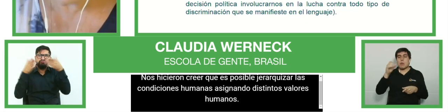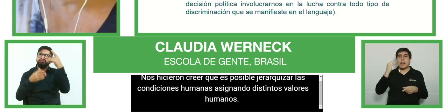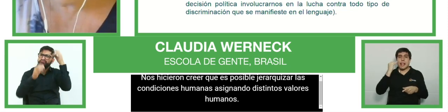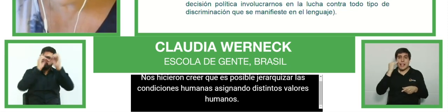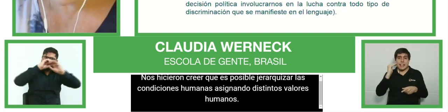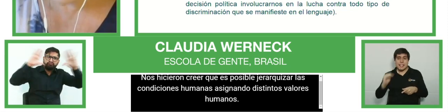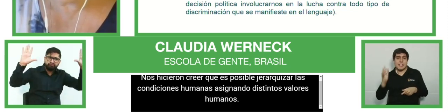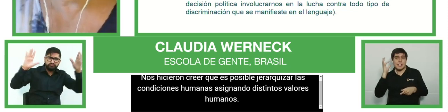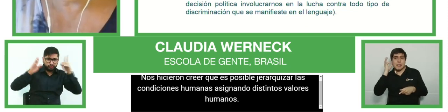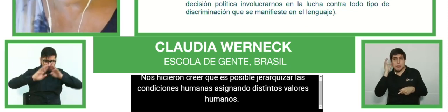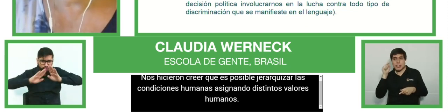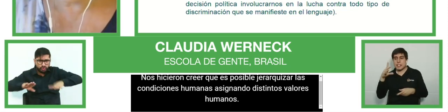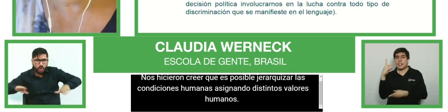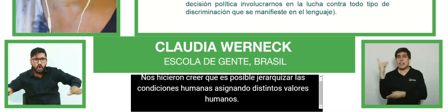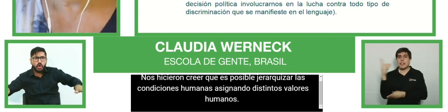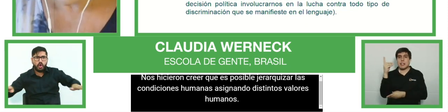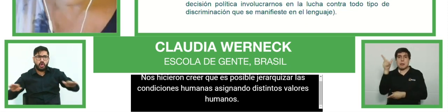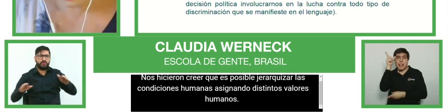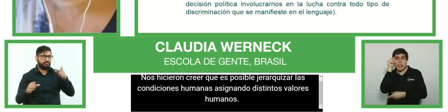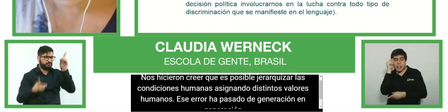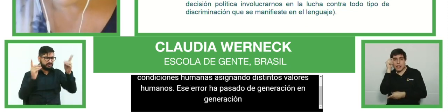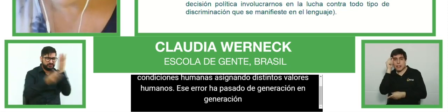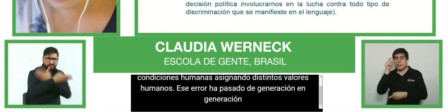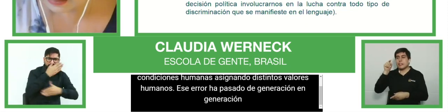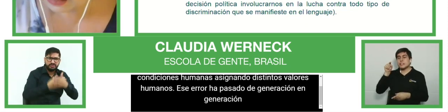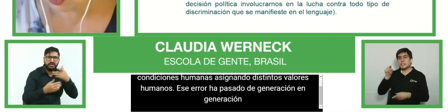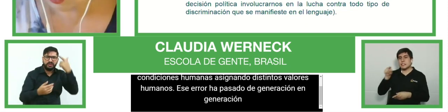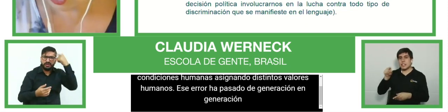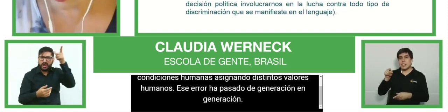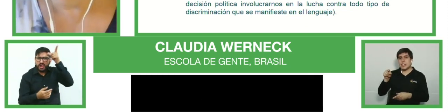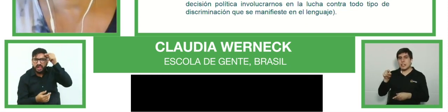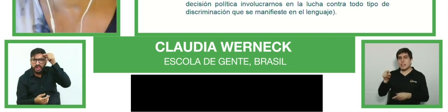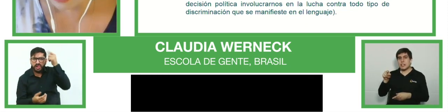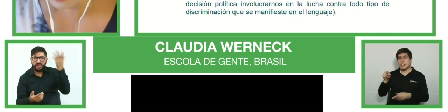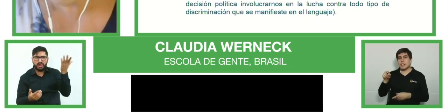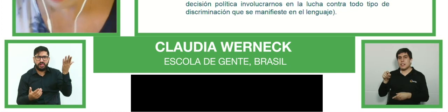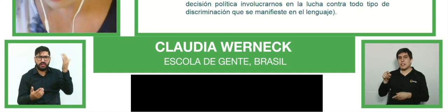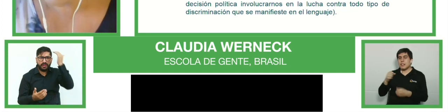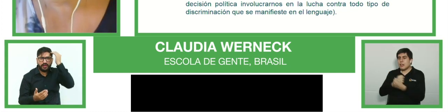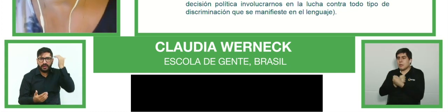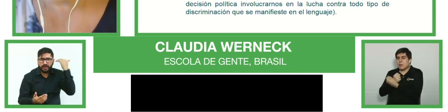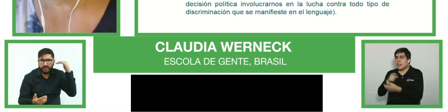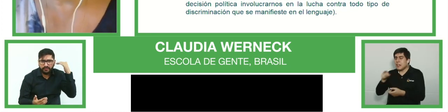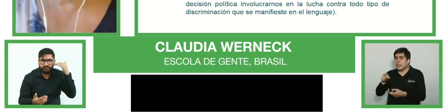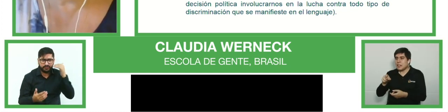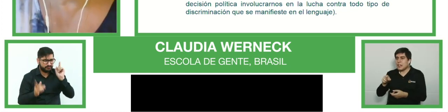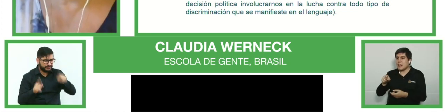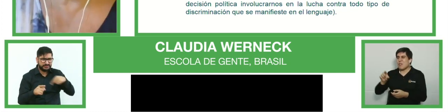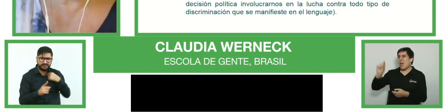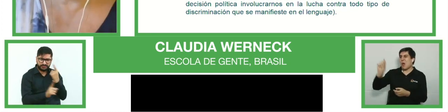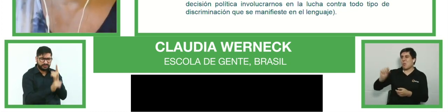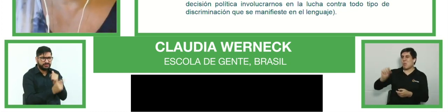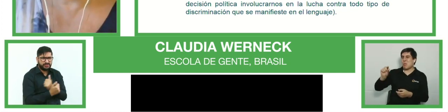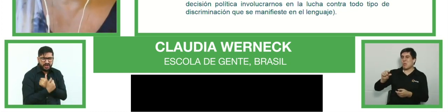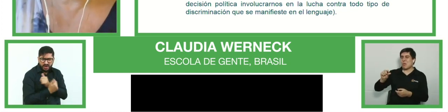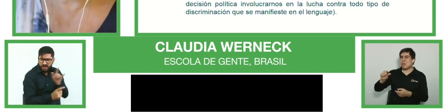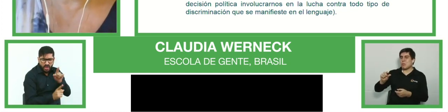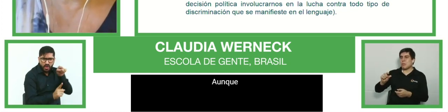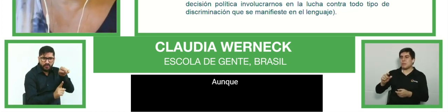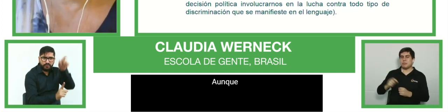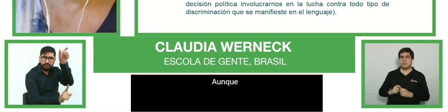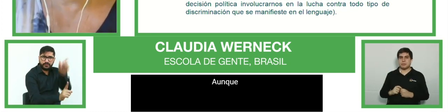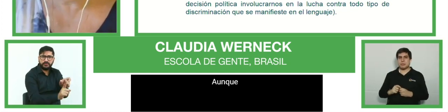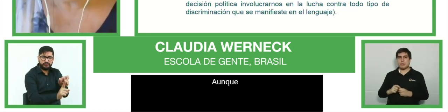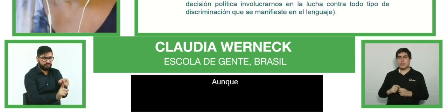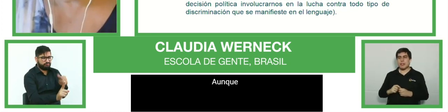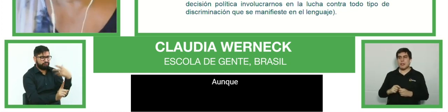treated with a lot of love, is less valuable for the future of their family and nation that